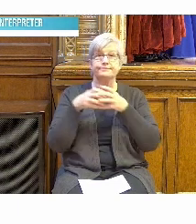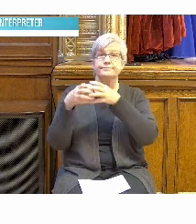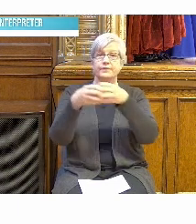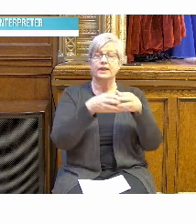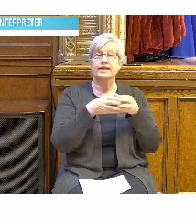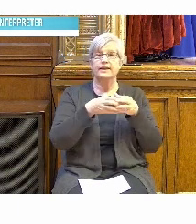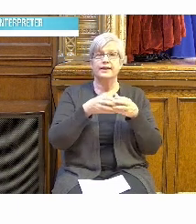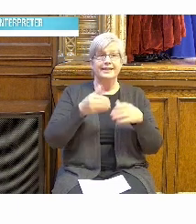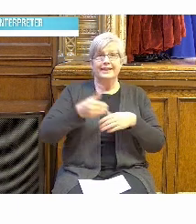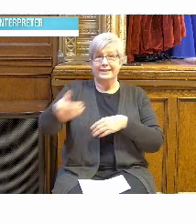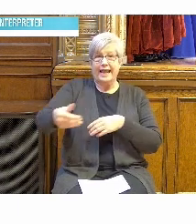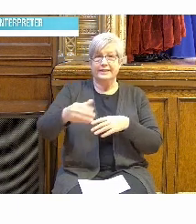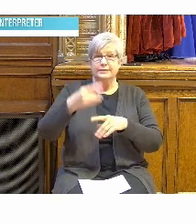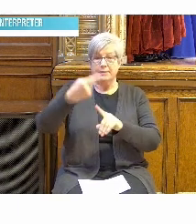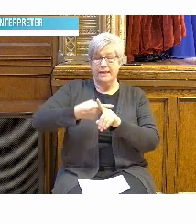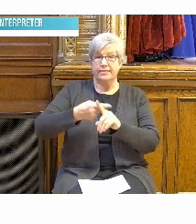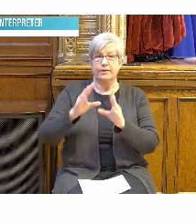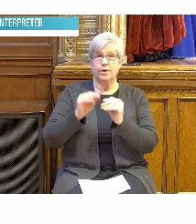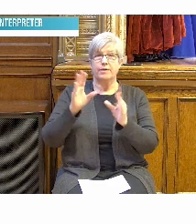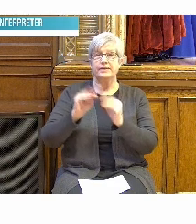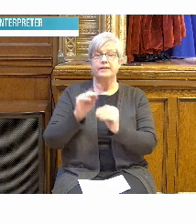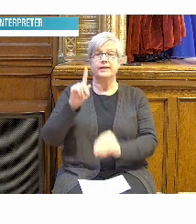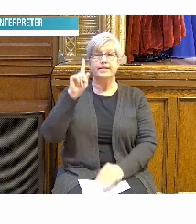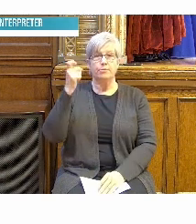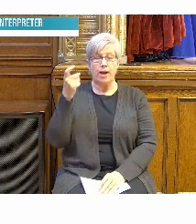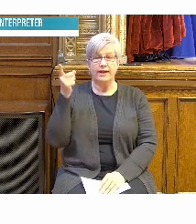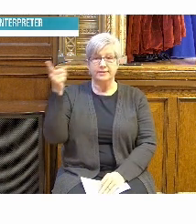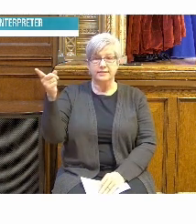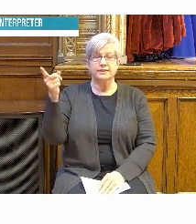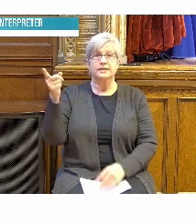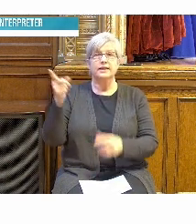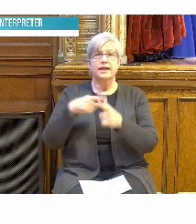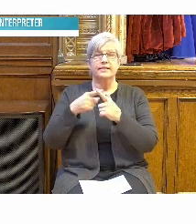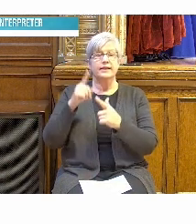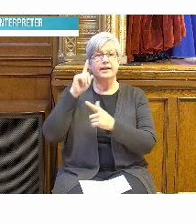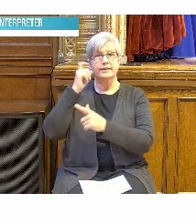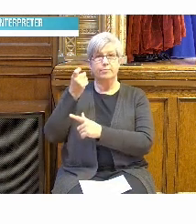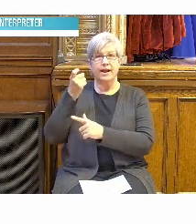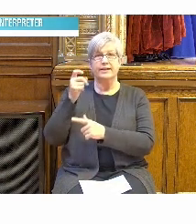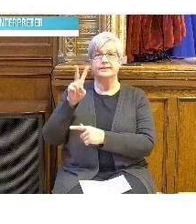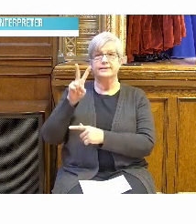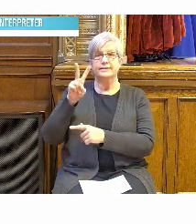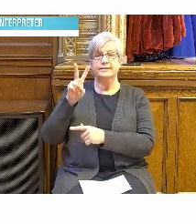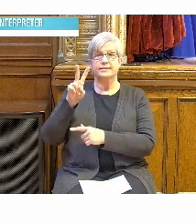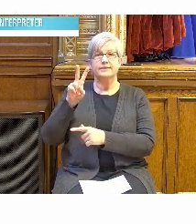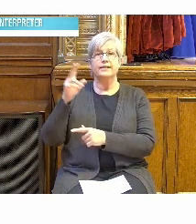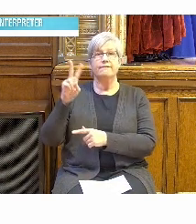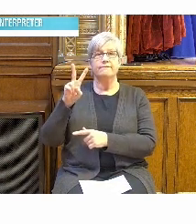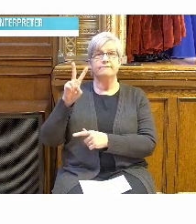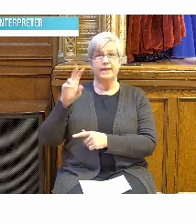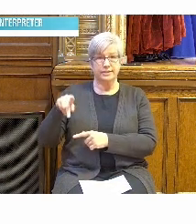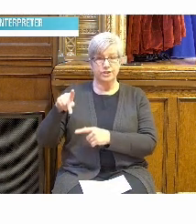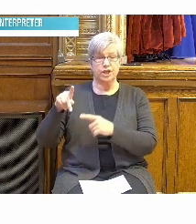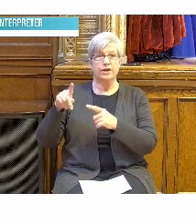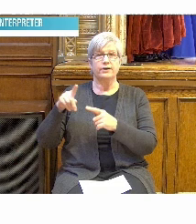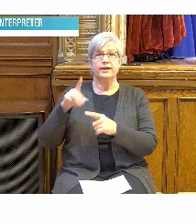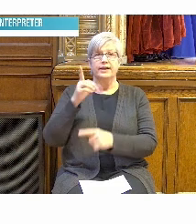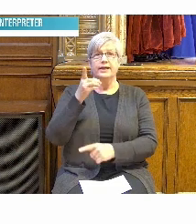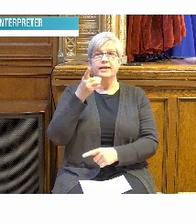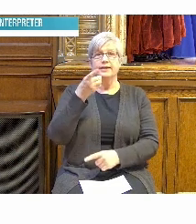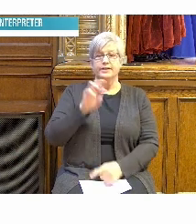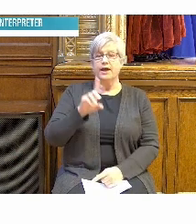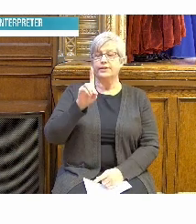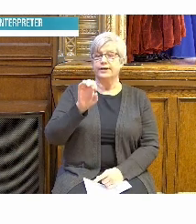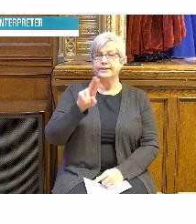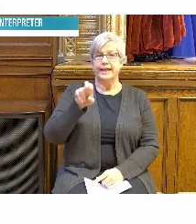in the Bronx next month, and we will be led by our Vice Chair, Dr. Deborah Jenkins, who apologizes